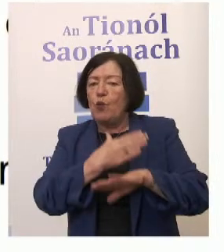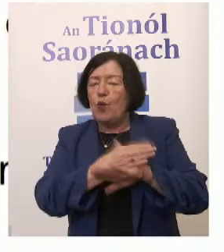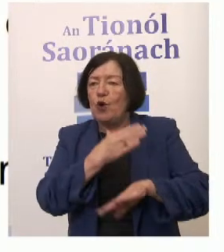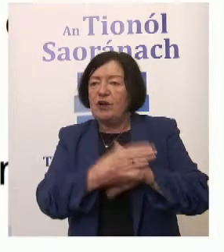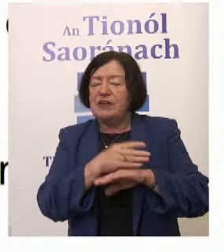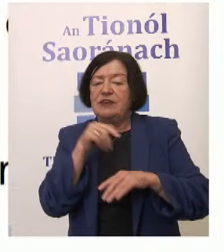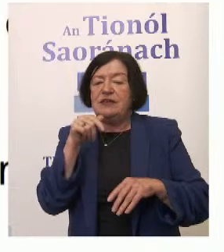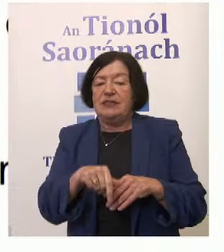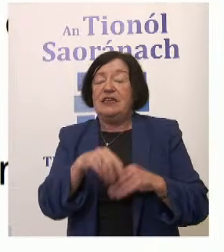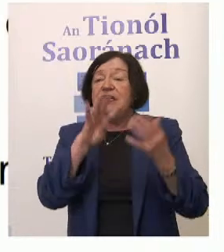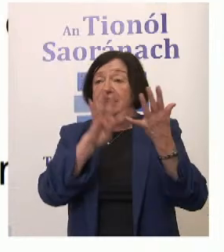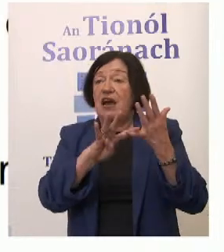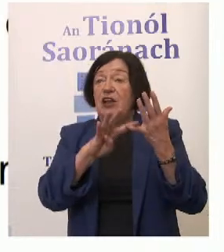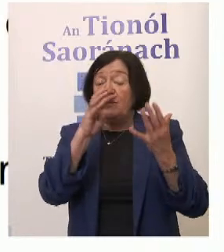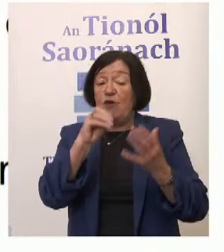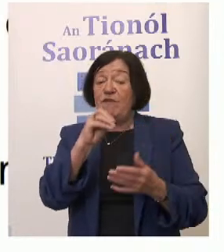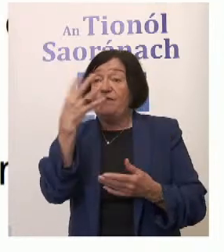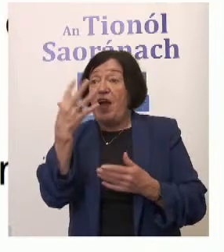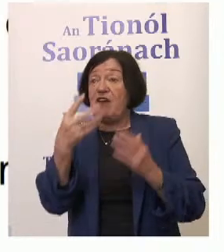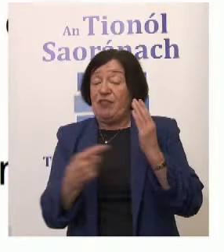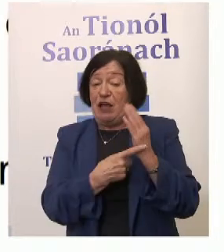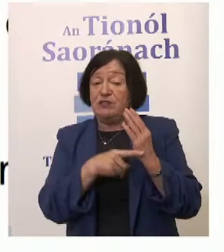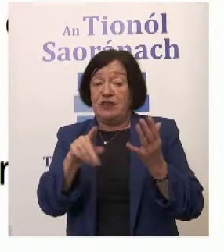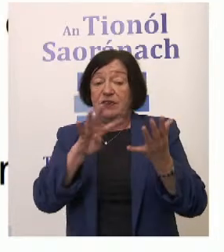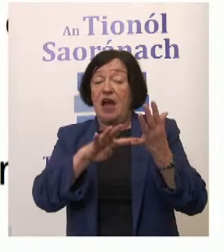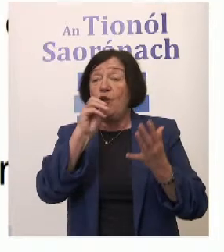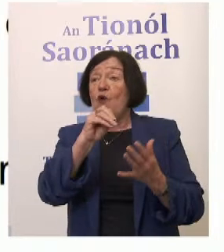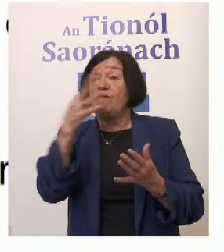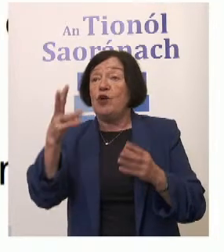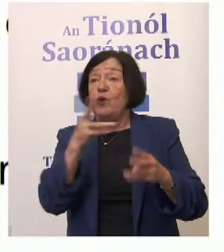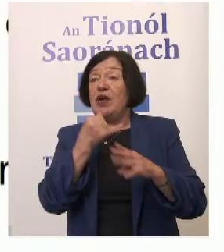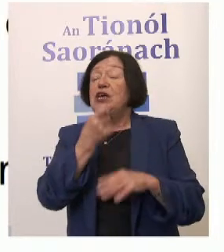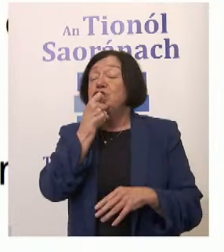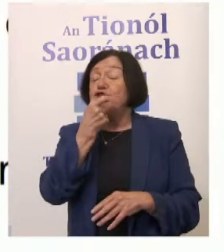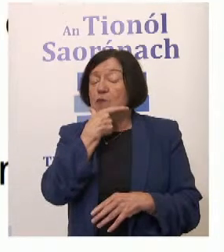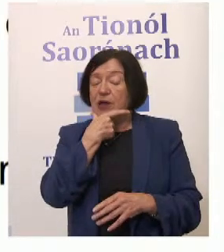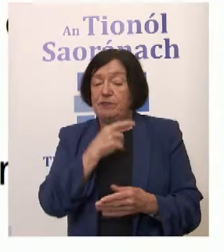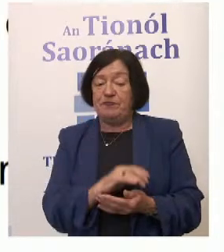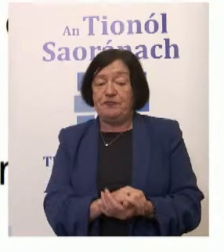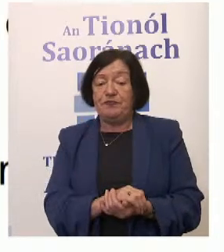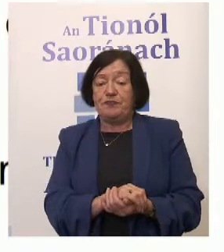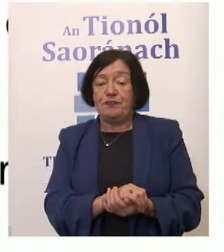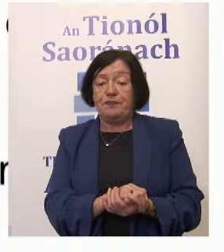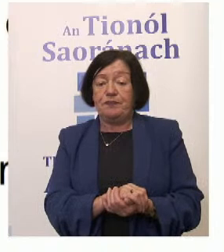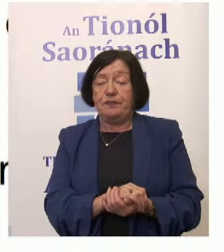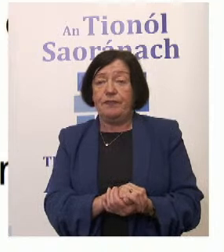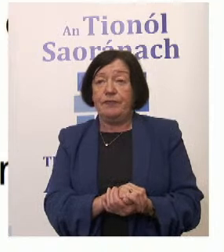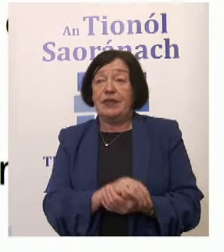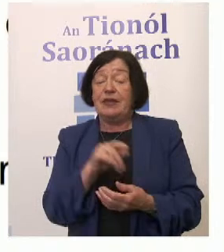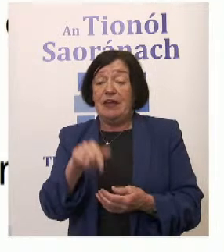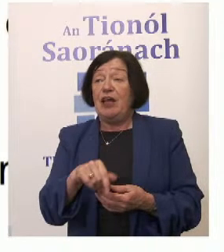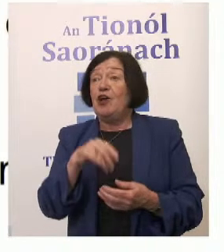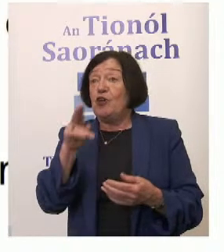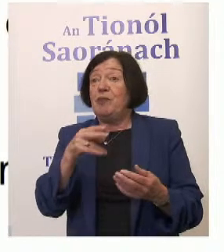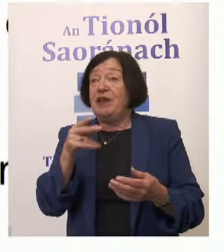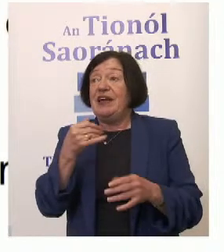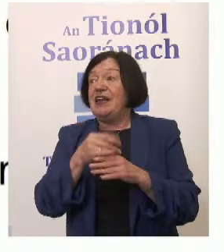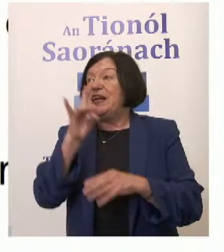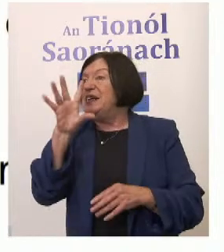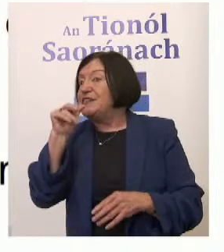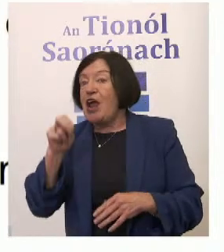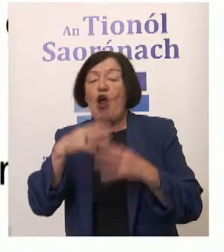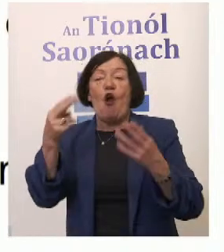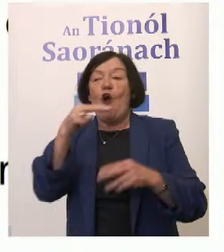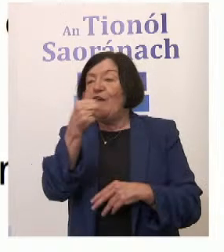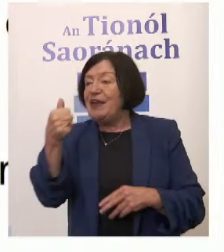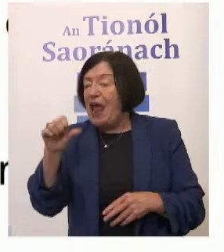that's 905,000 people. So 905,000 people work in Dublin, okay? Even though they could be in Kildare, they could be in Naas,